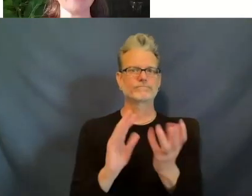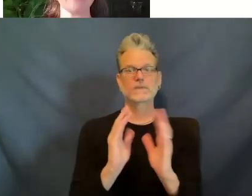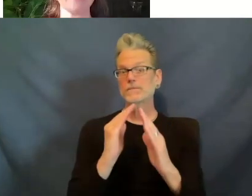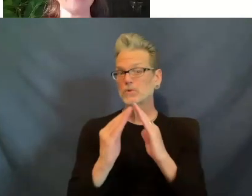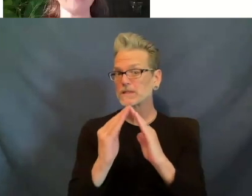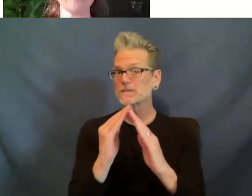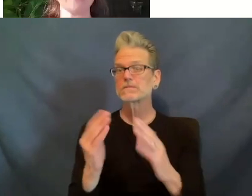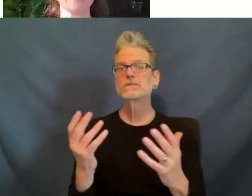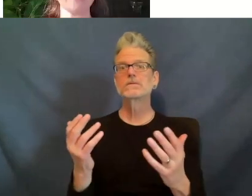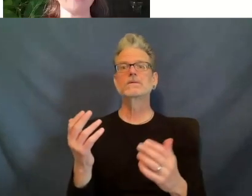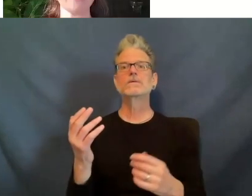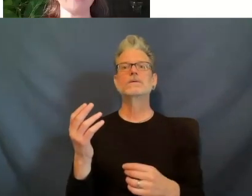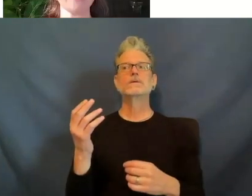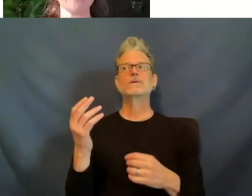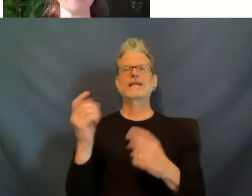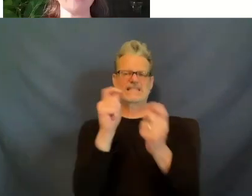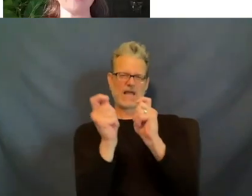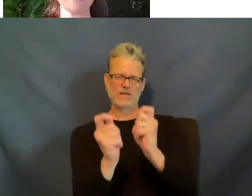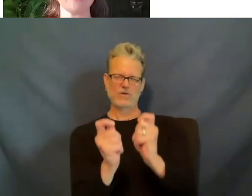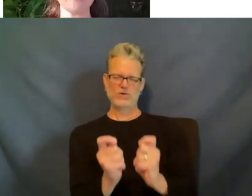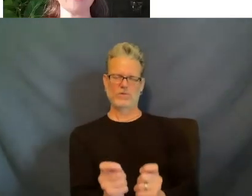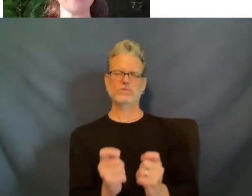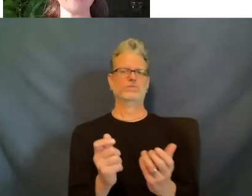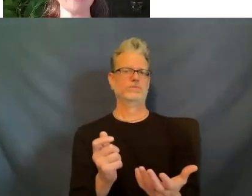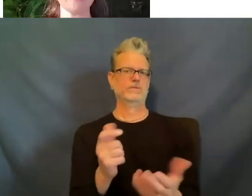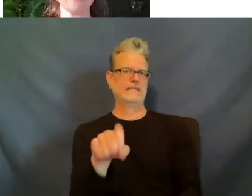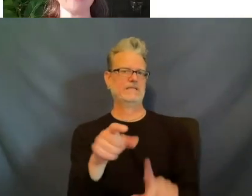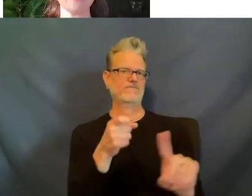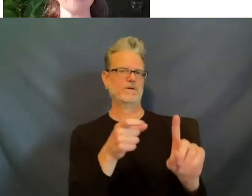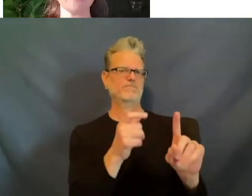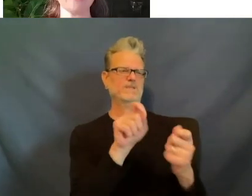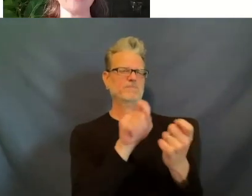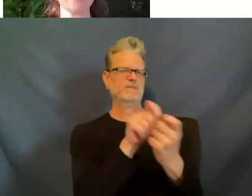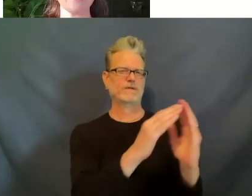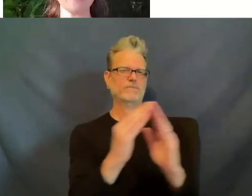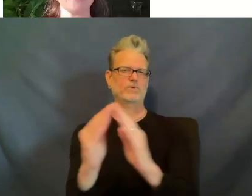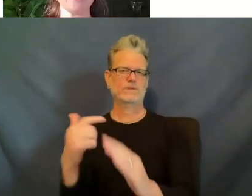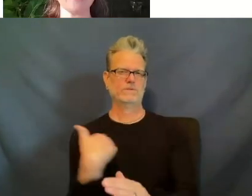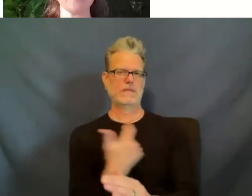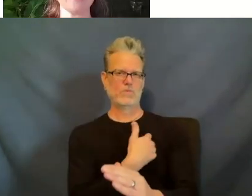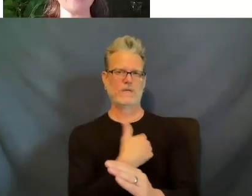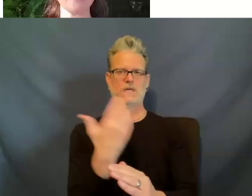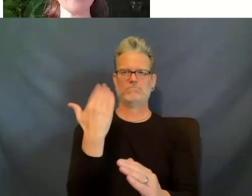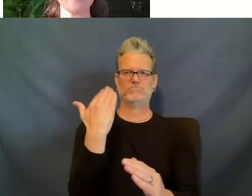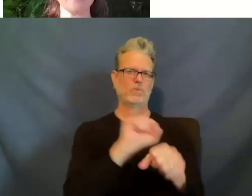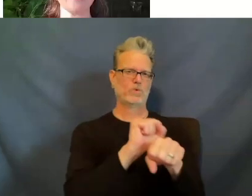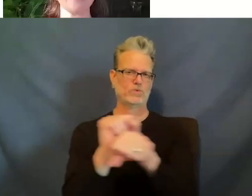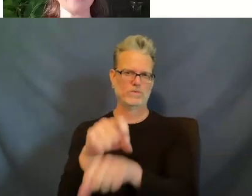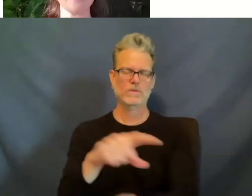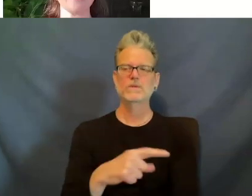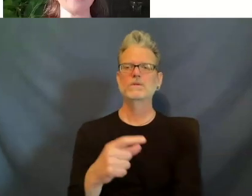kind of tailor this to what we've identified our needs from communities that we've been working with. And just want to note that we